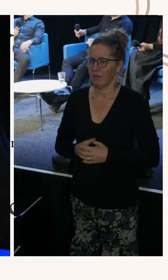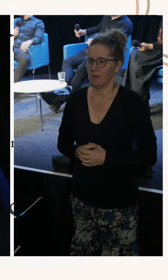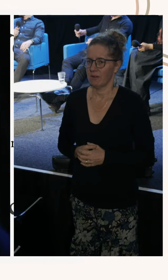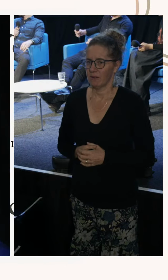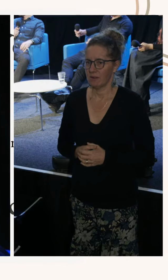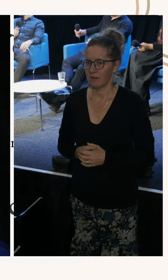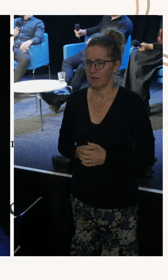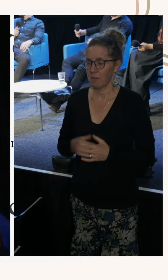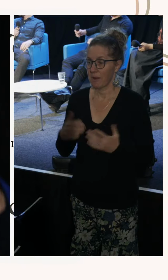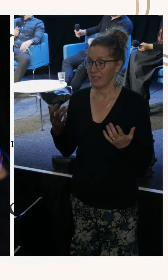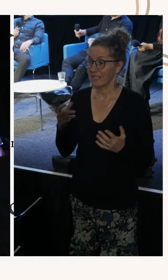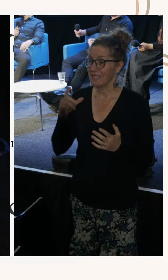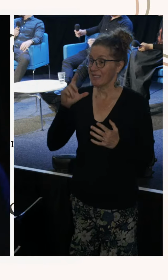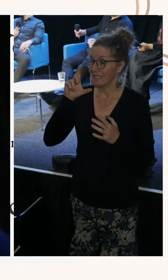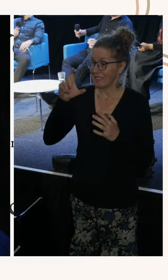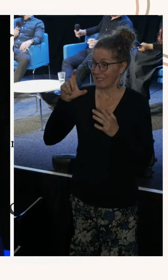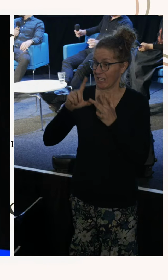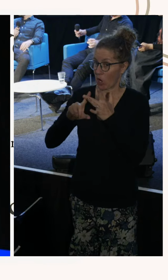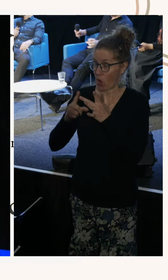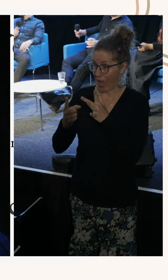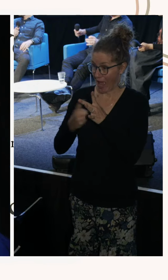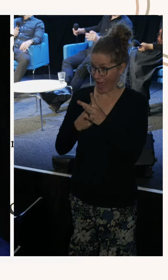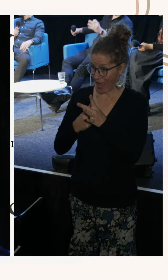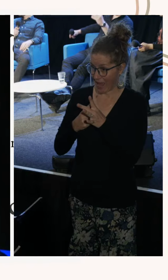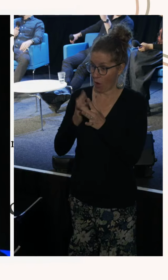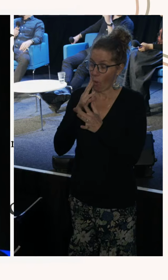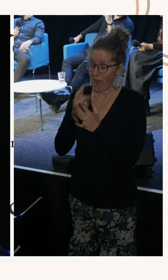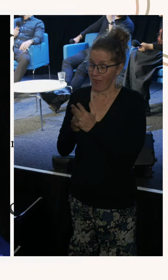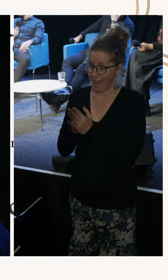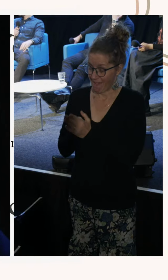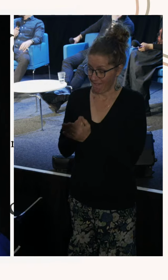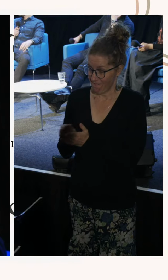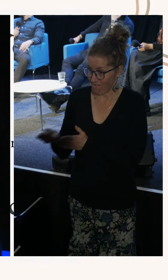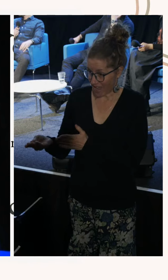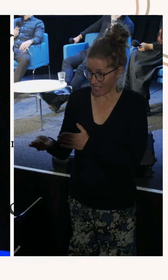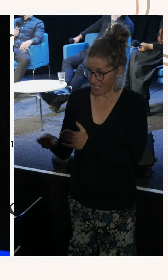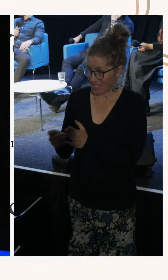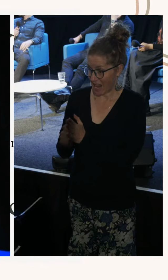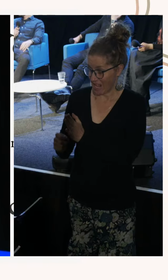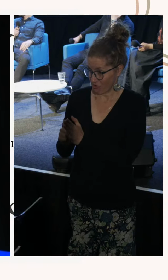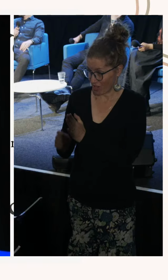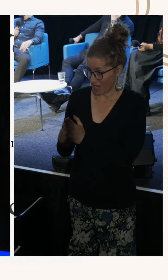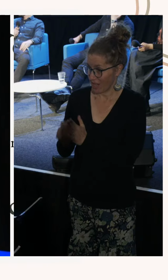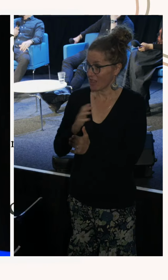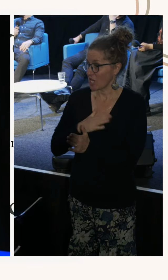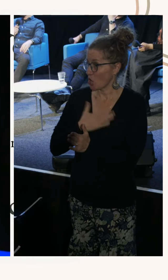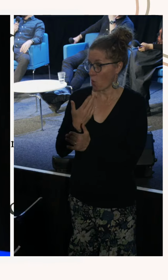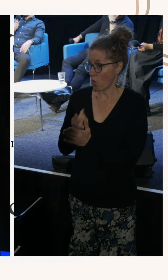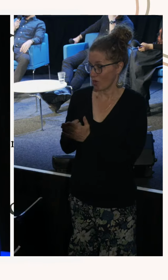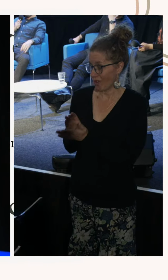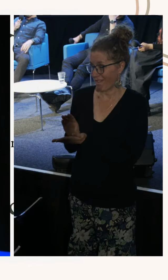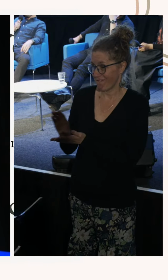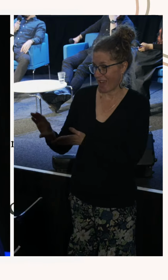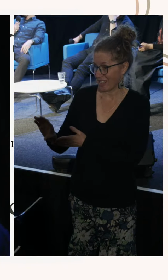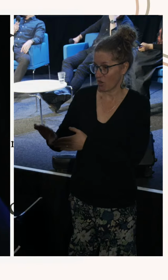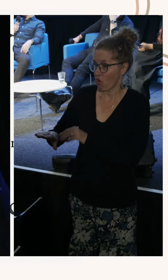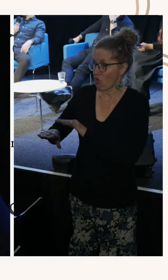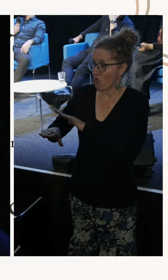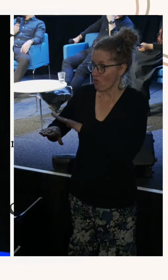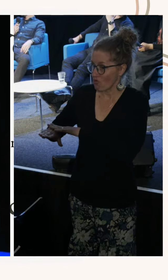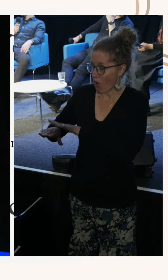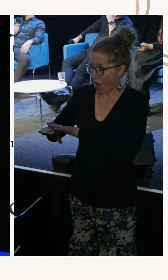the CIA, when it was funding literary magazines, did not want to fund right-wing magazines. It wanted to